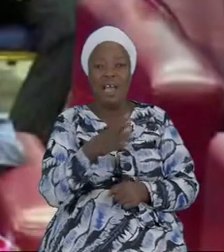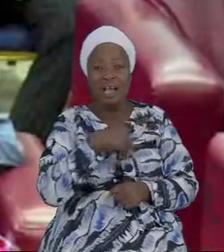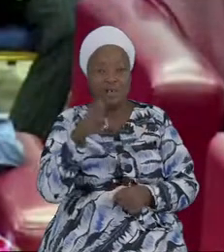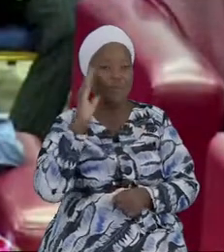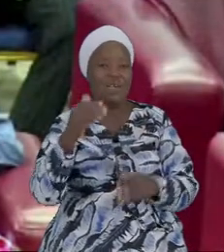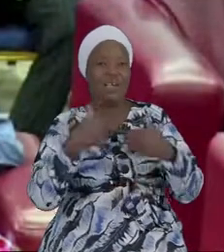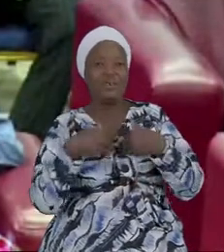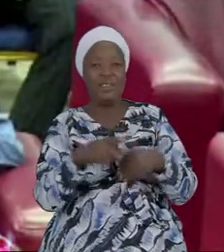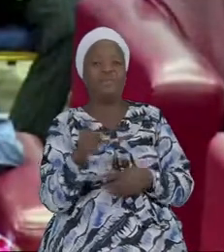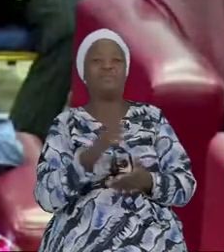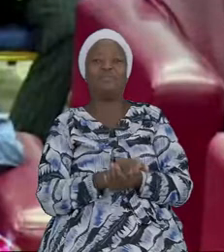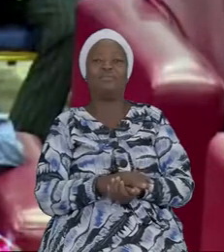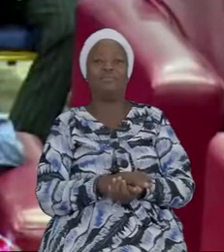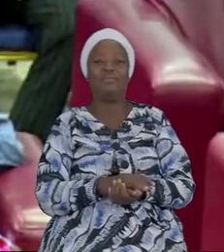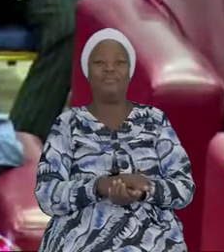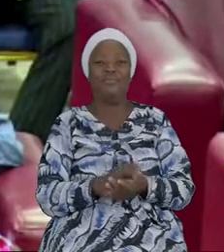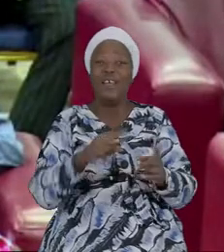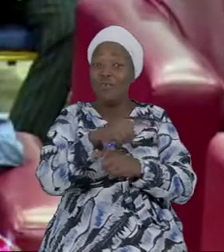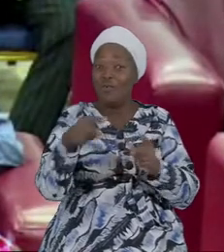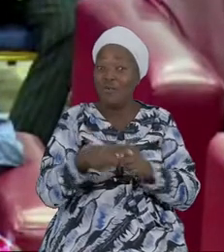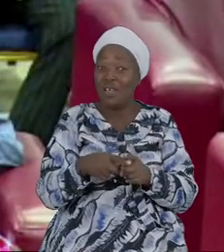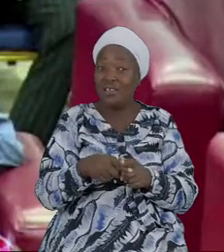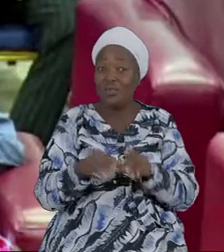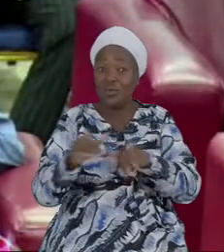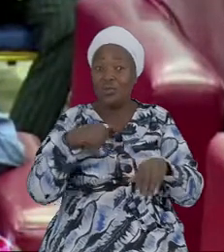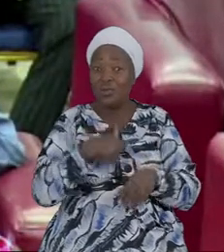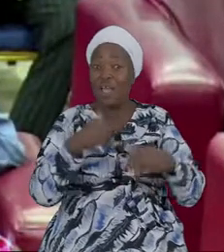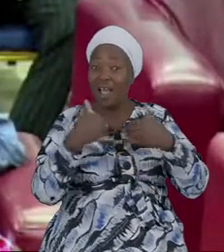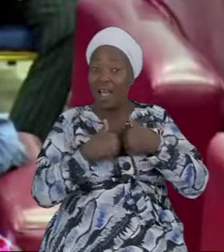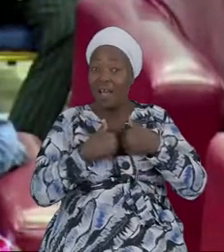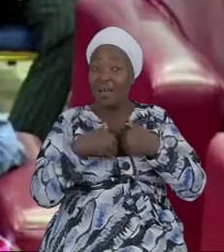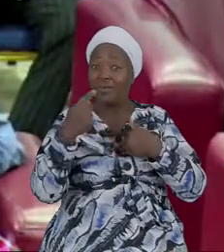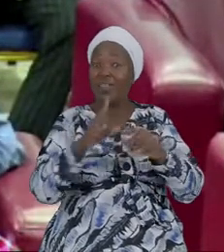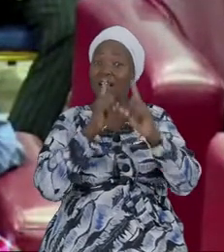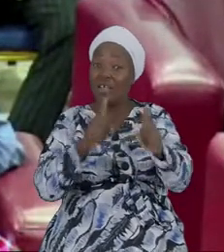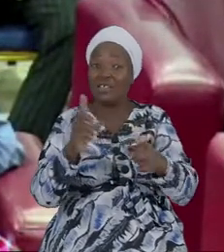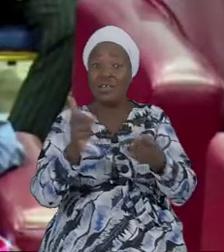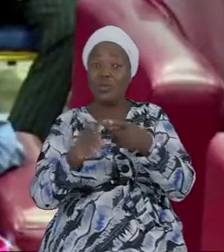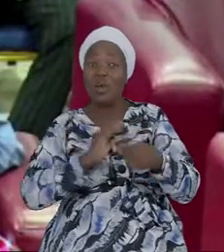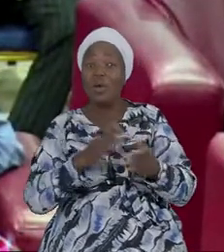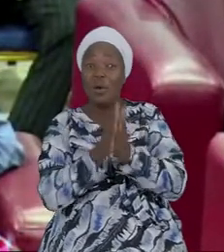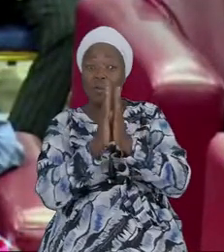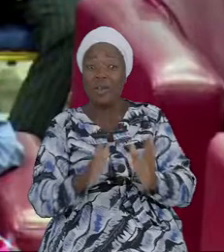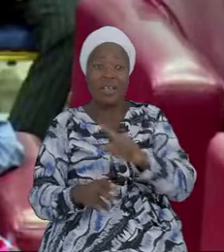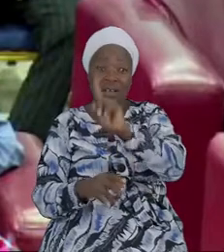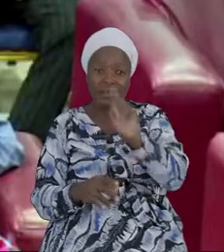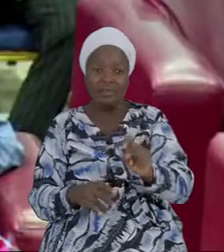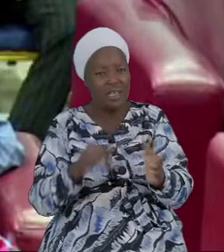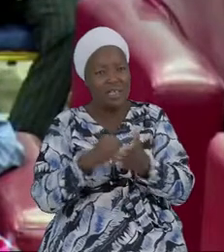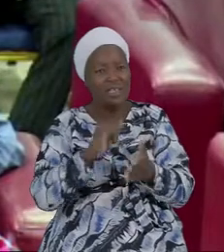them. Amen. When do we have the answer to our prayer? It